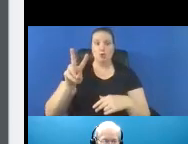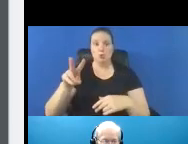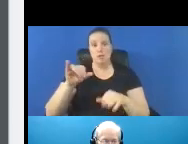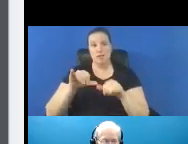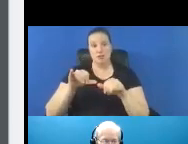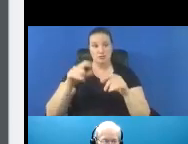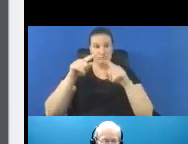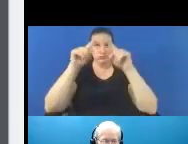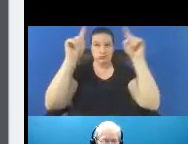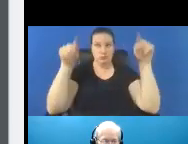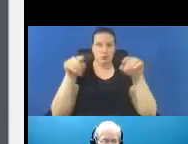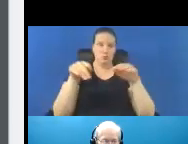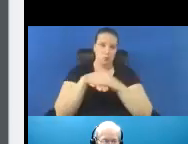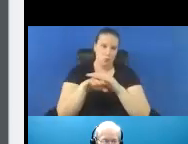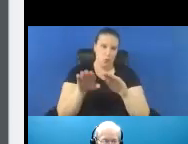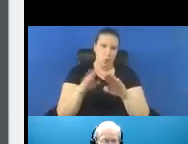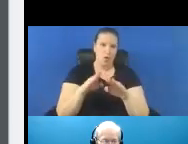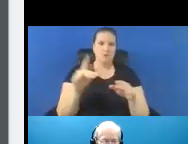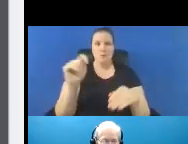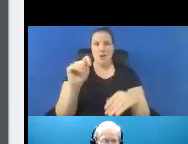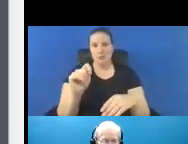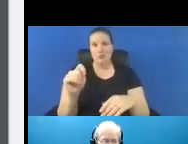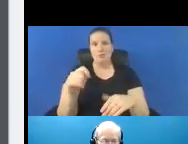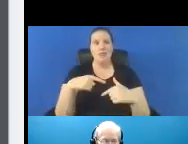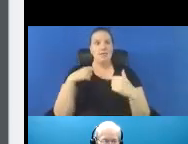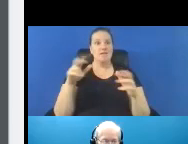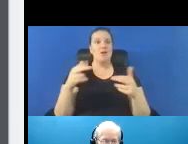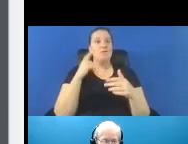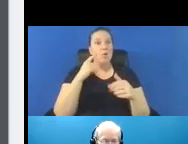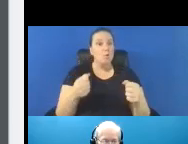and the living area for wheelchair accessibility.